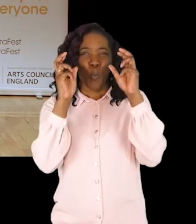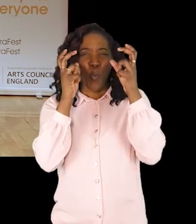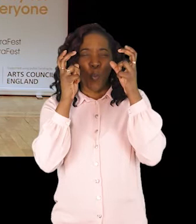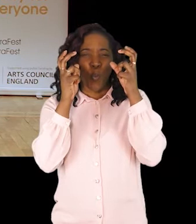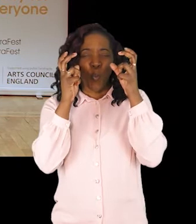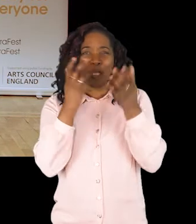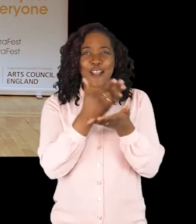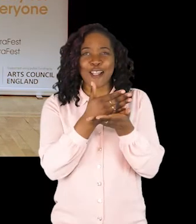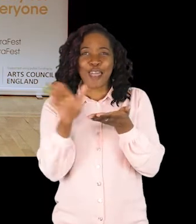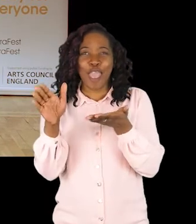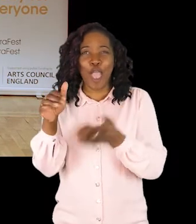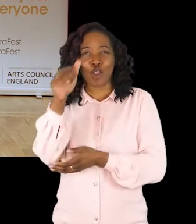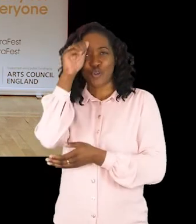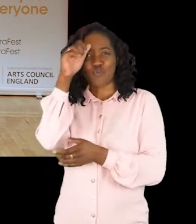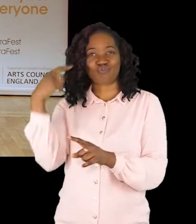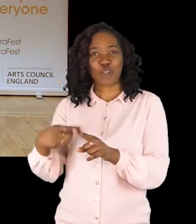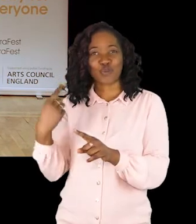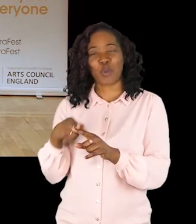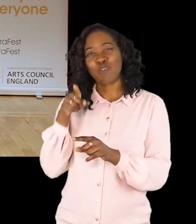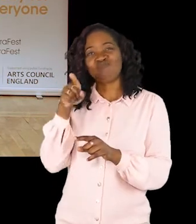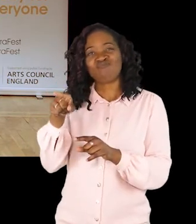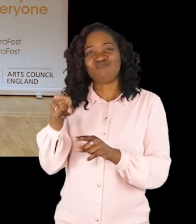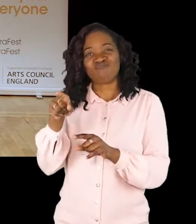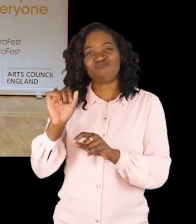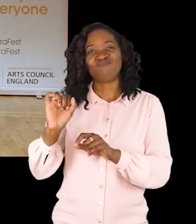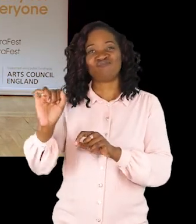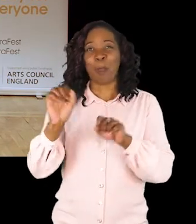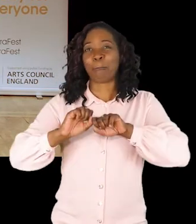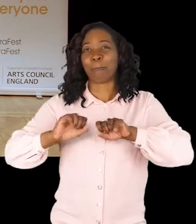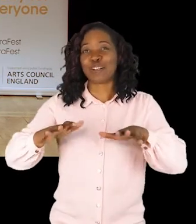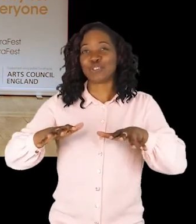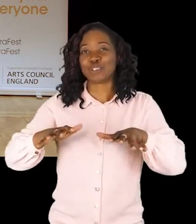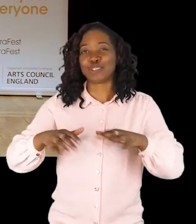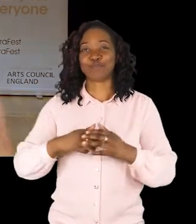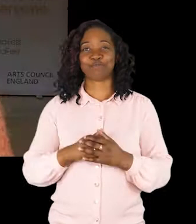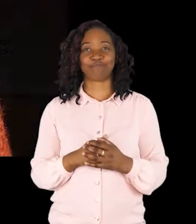clear, I knew straight up, you were magic.